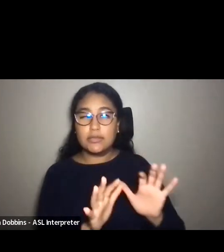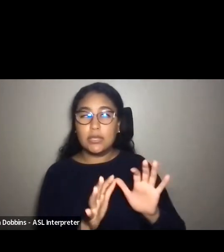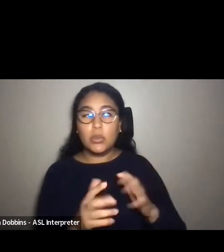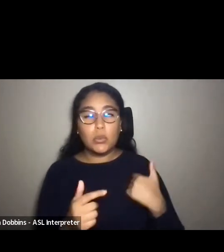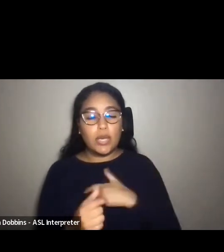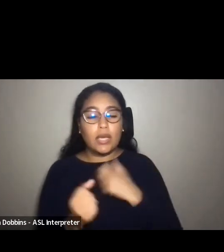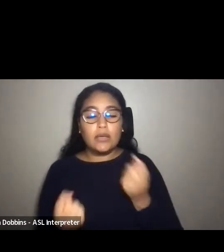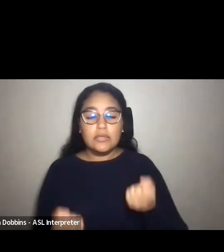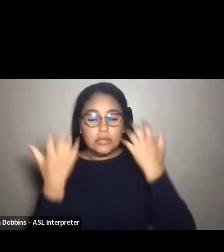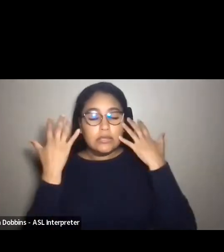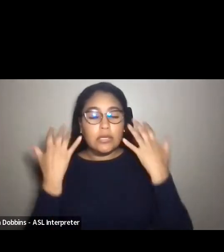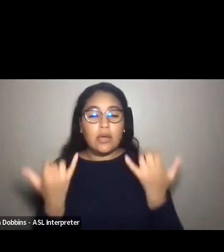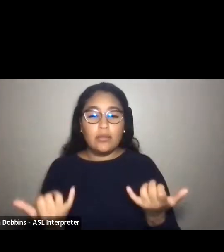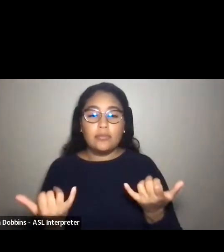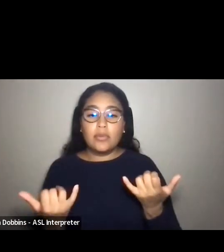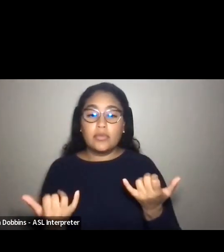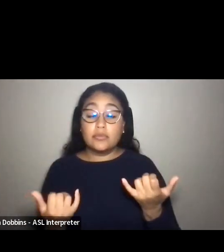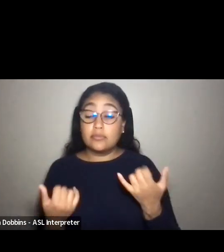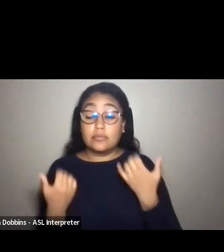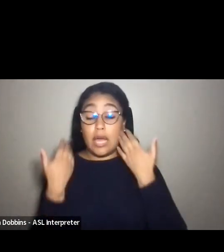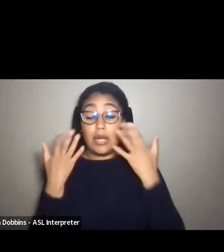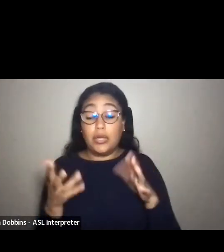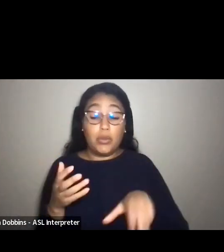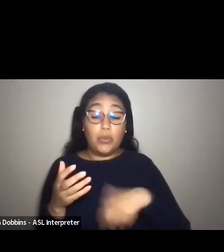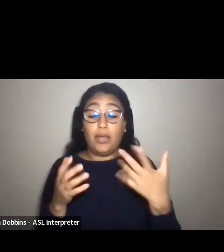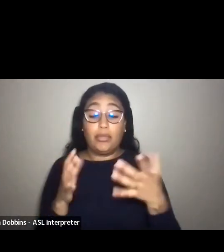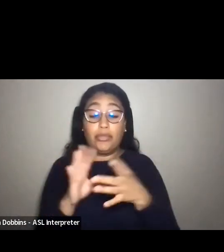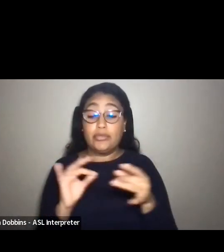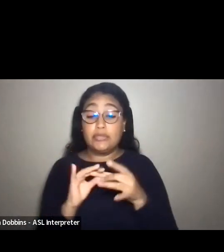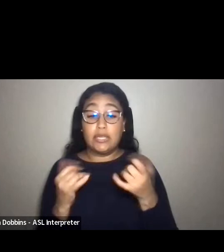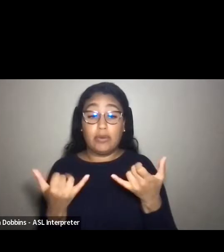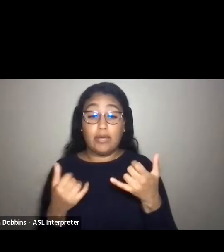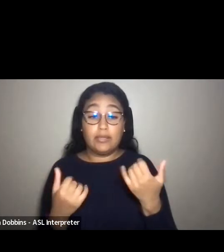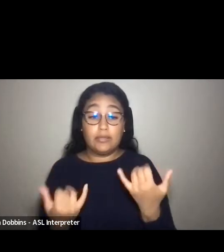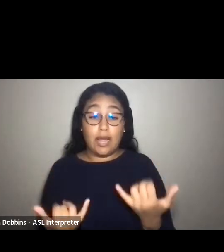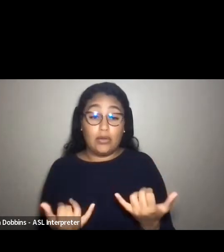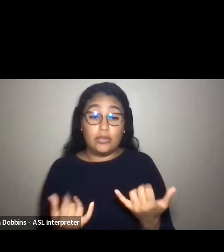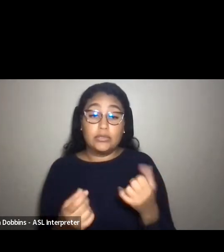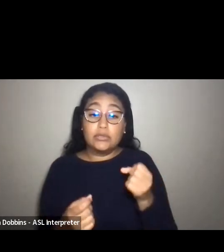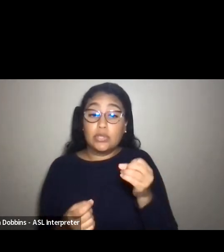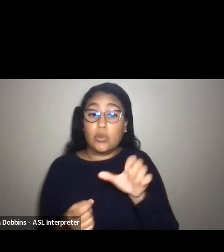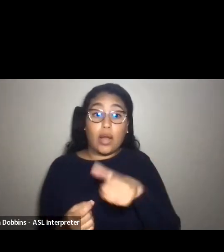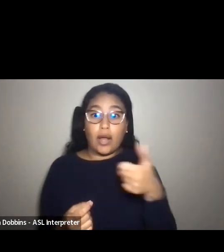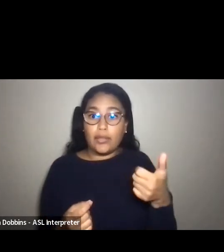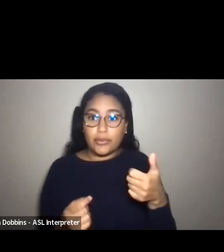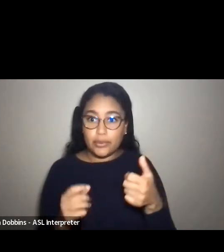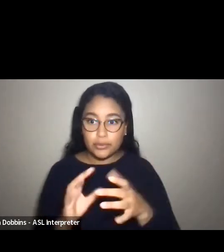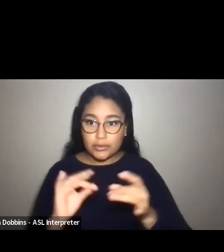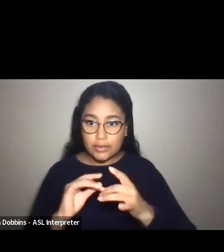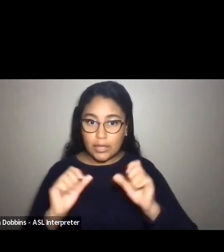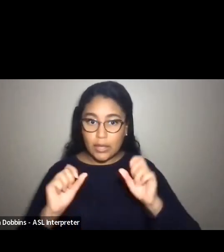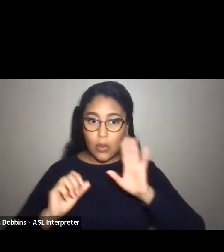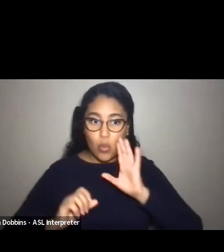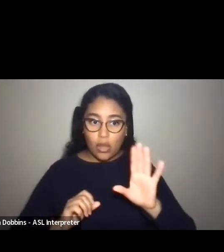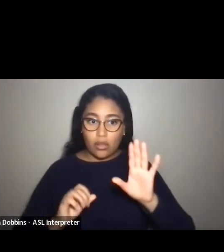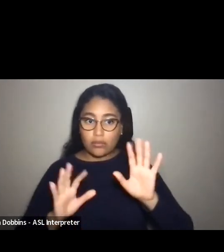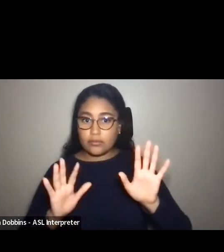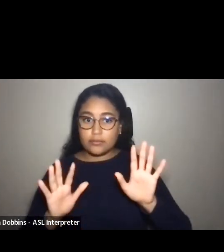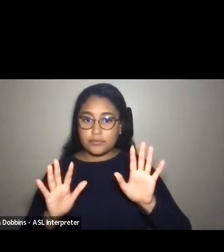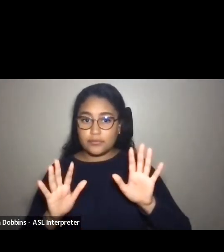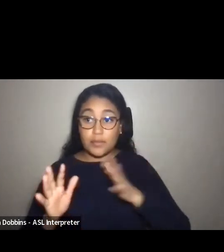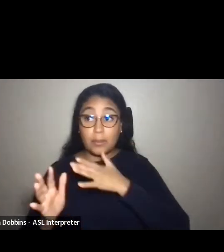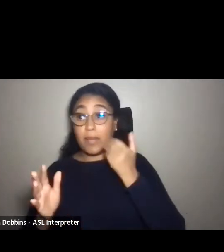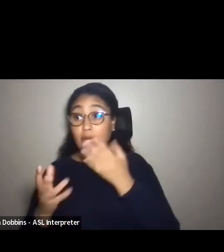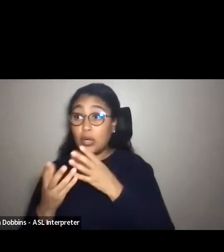much. I don't even know what else to say, but I don't think anything I can say can make this, you know, better or